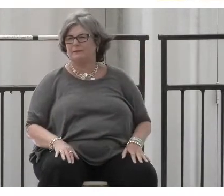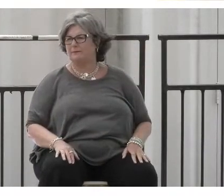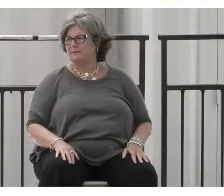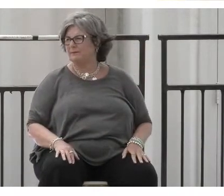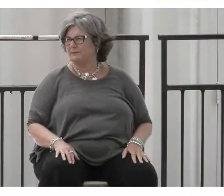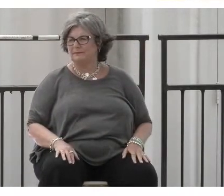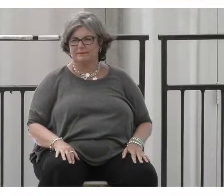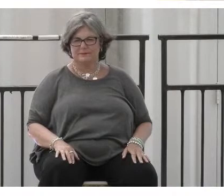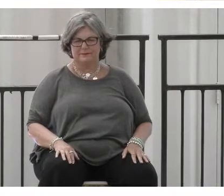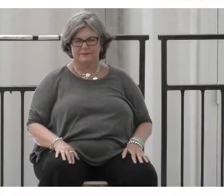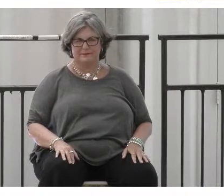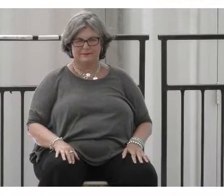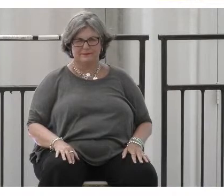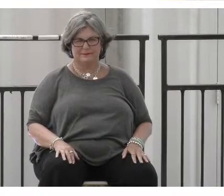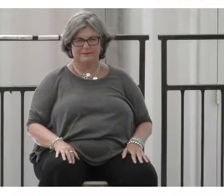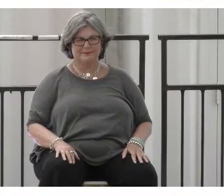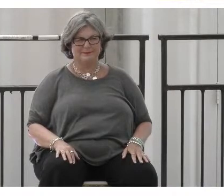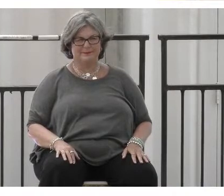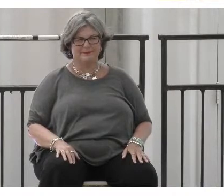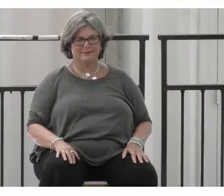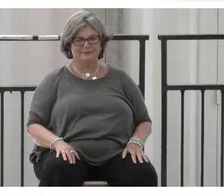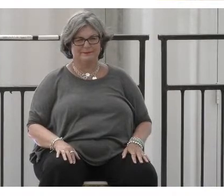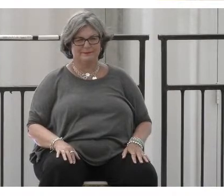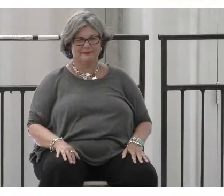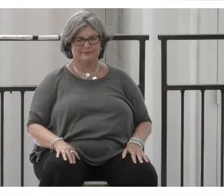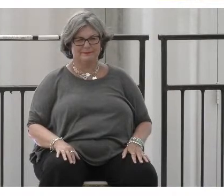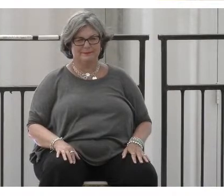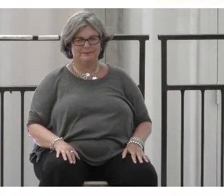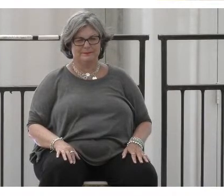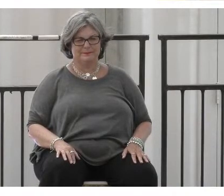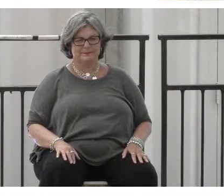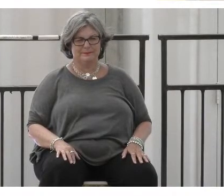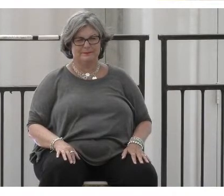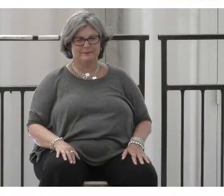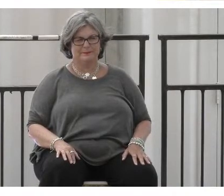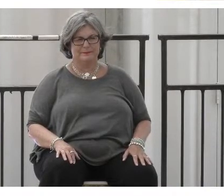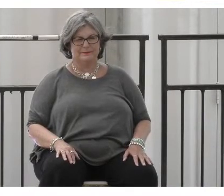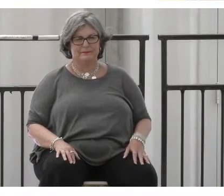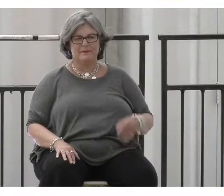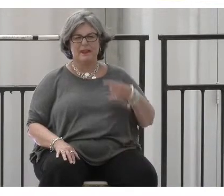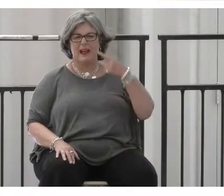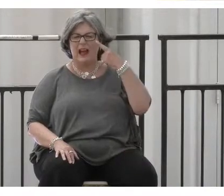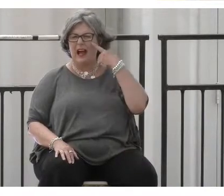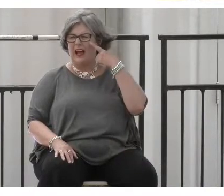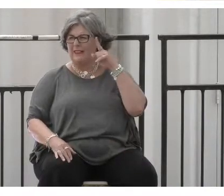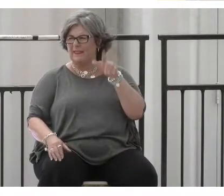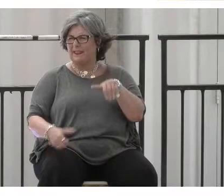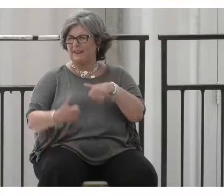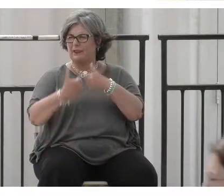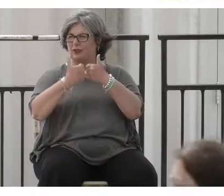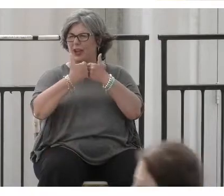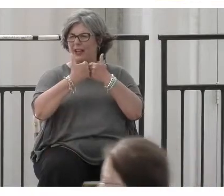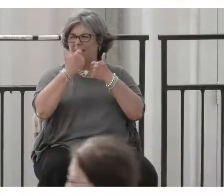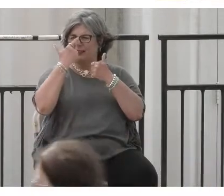Sandra, you might be able to address that. Yeah. That's in your wheelhouse. I think the challenge is that right now,